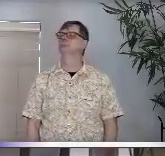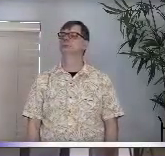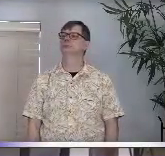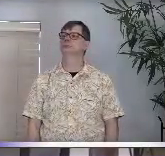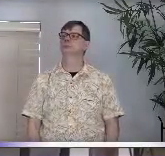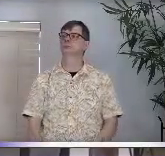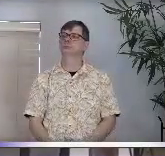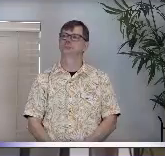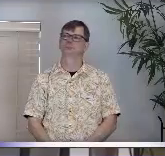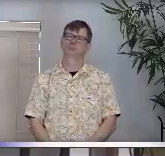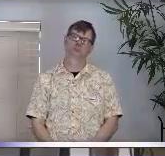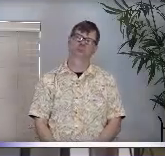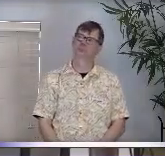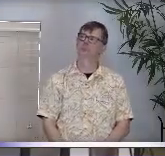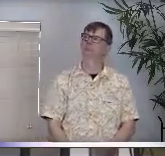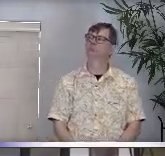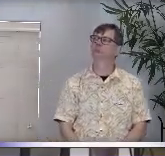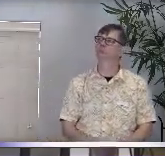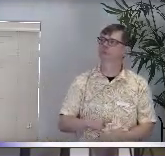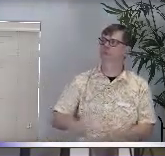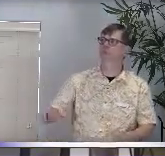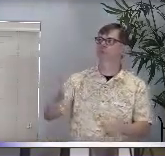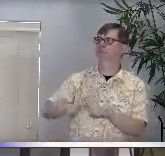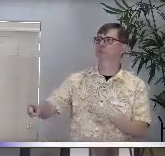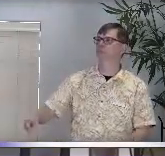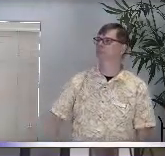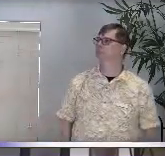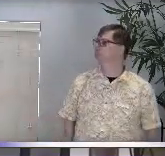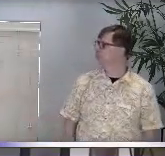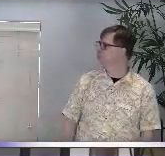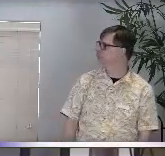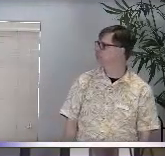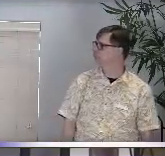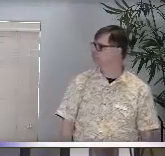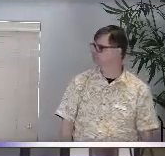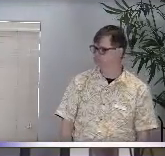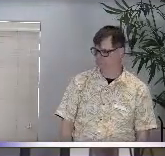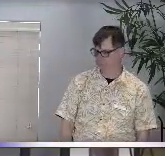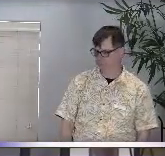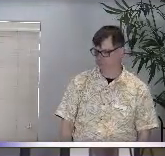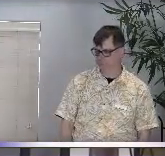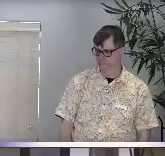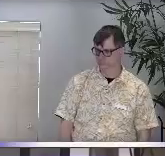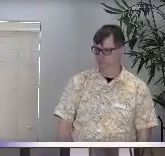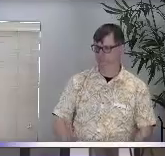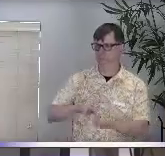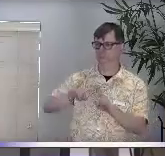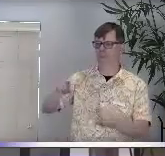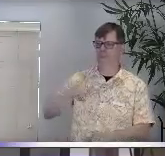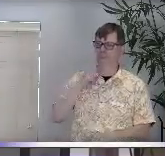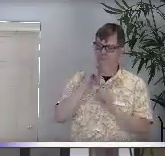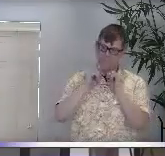And it's not the lie like, Mom, I went to my friend's house, but I was at the bar. That's not the lie I'm talking about. The lie that I'm talking